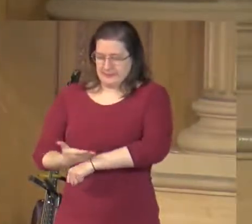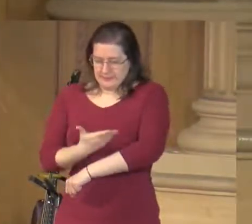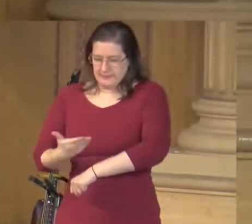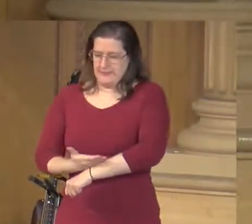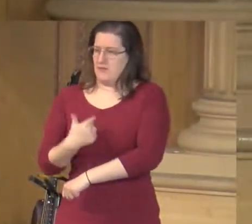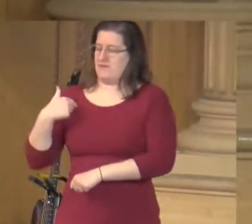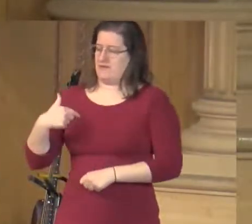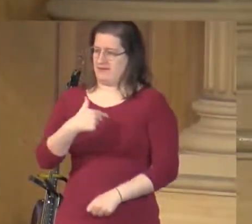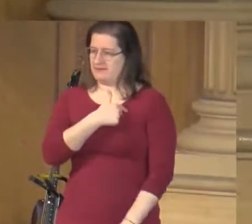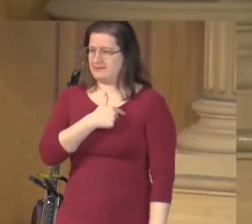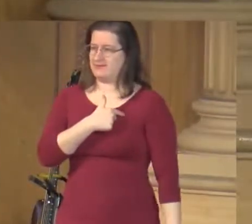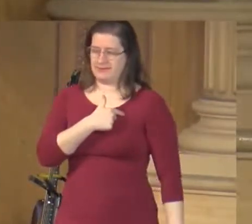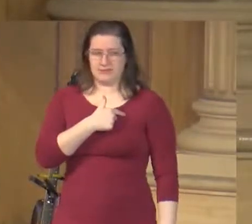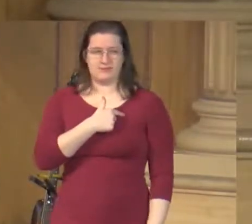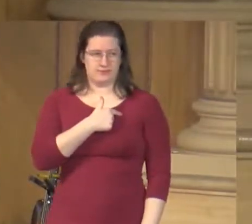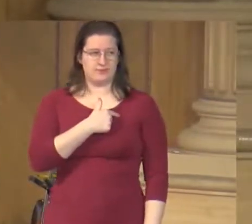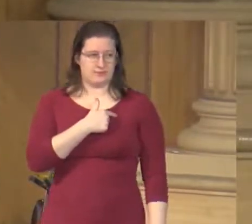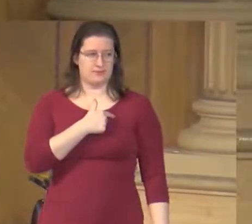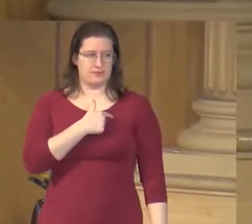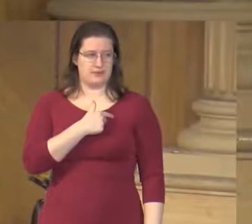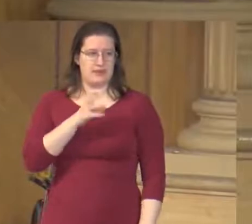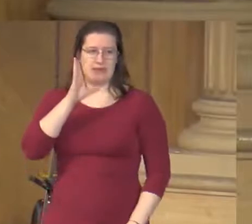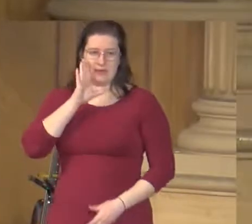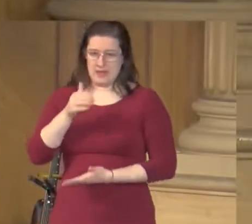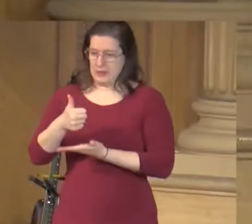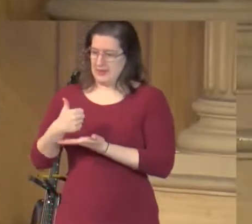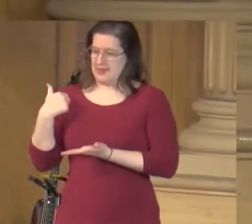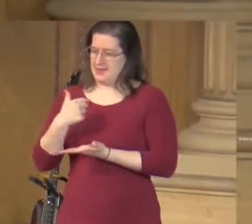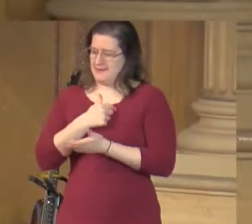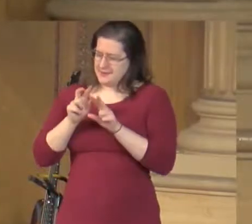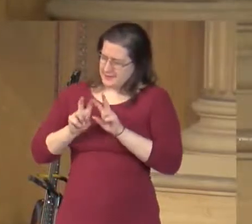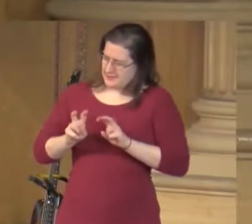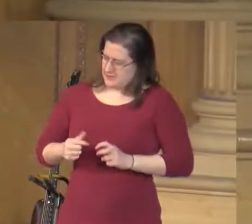can see if we believe what we say we believe.